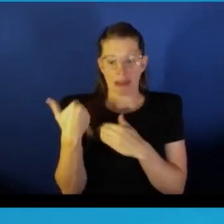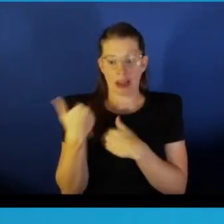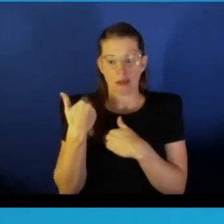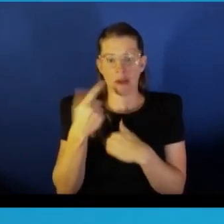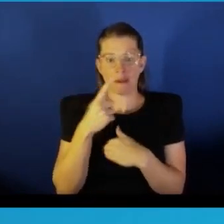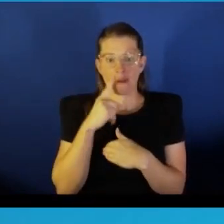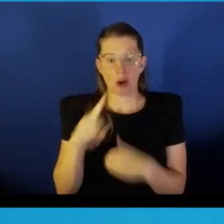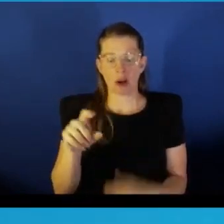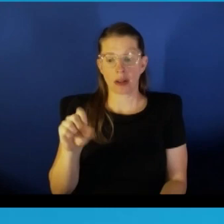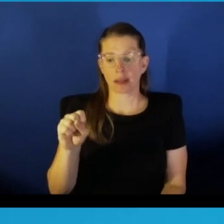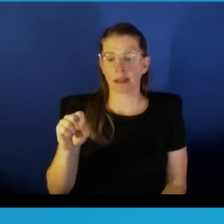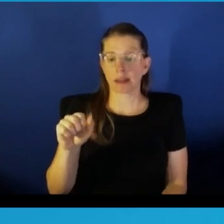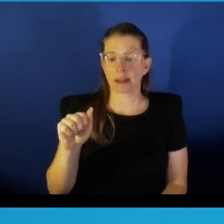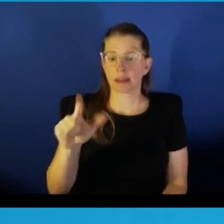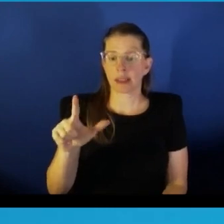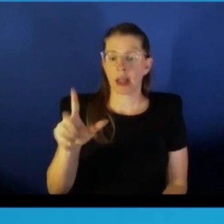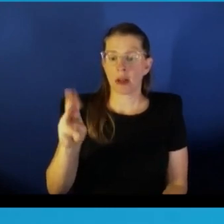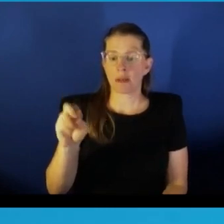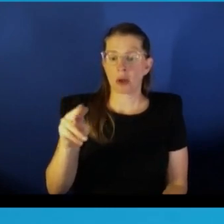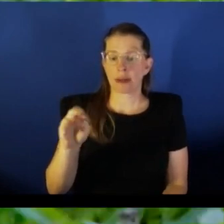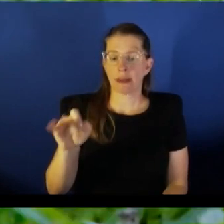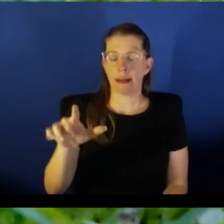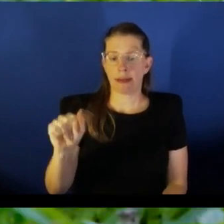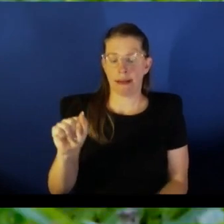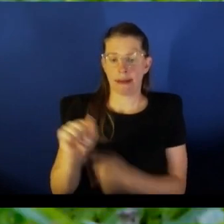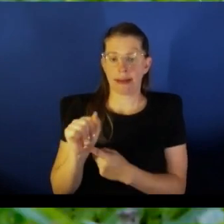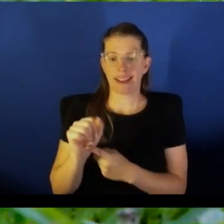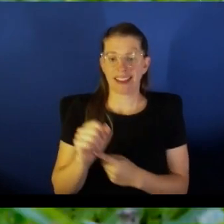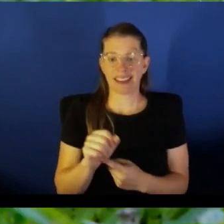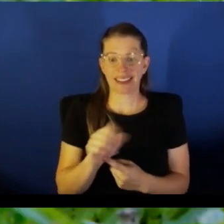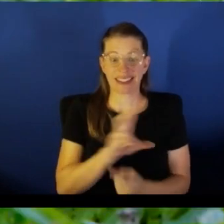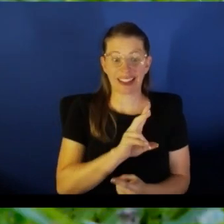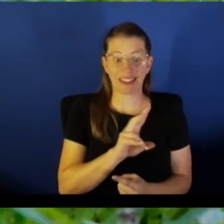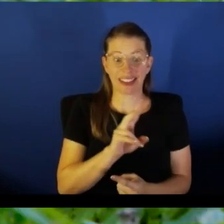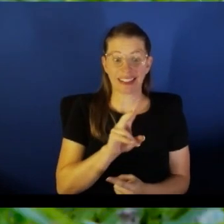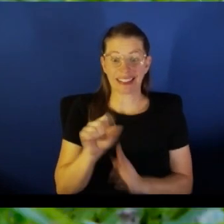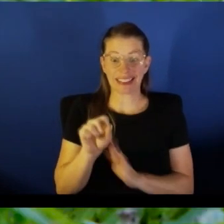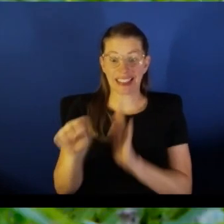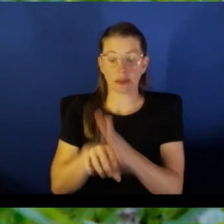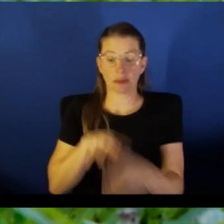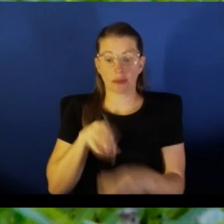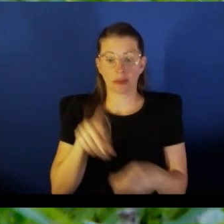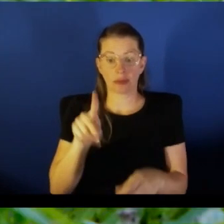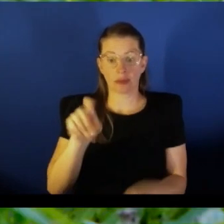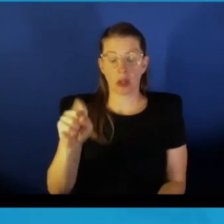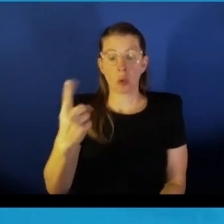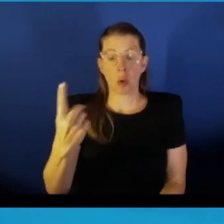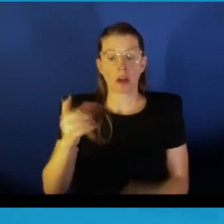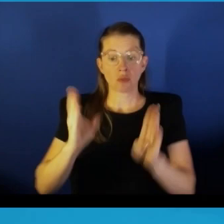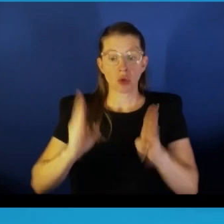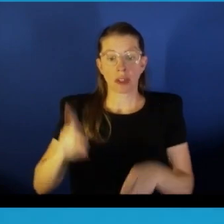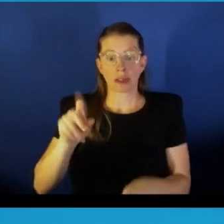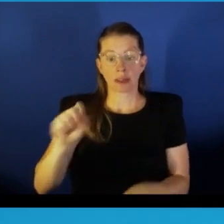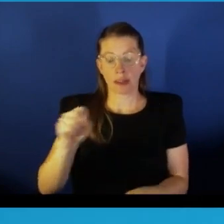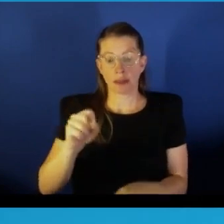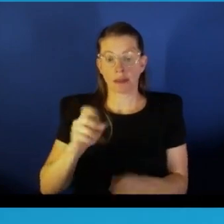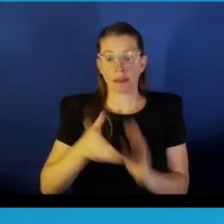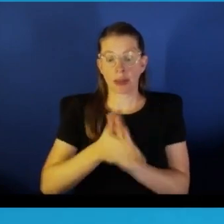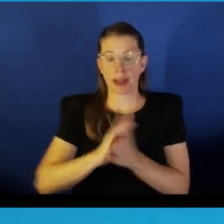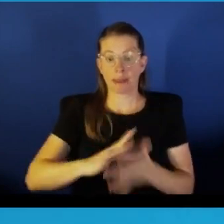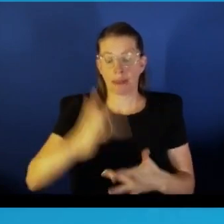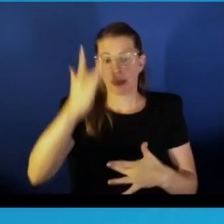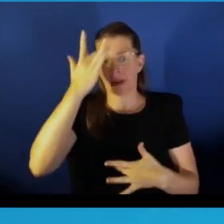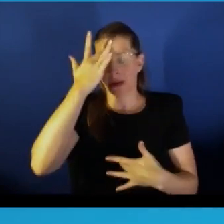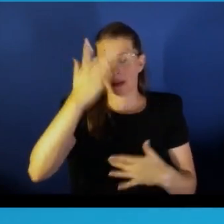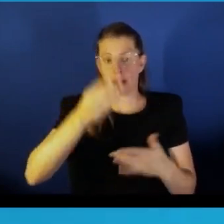salmonella outbreak in 11 states, including Kansas. Here is what we know. One person in Kansas became ill after buying the